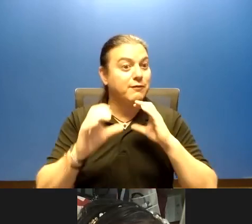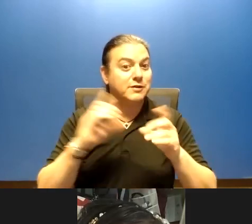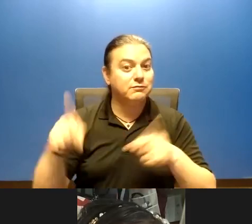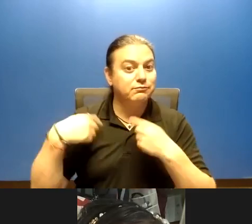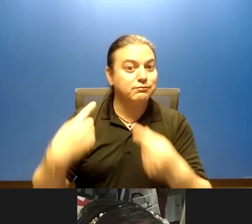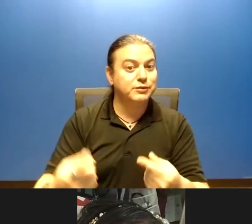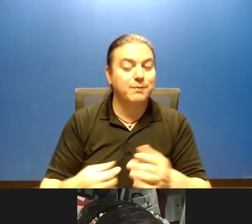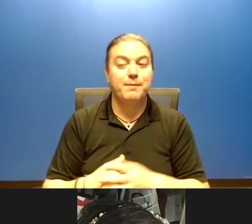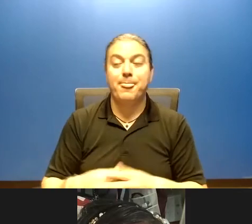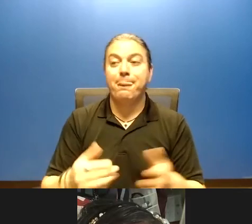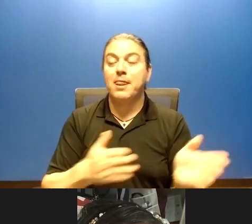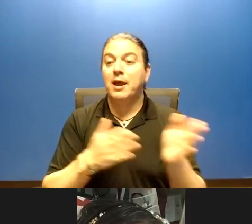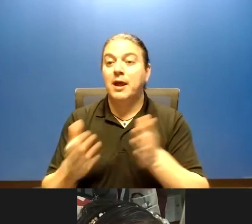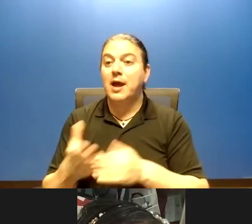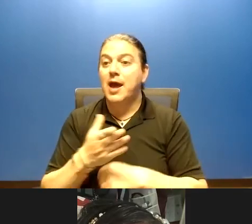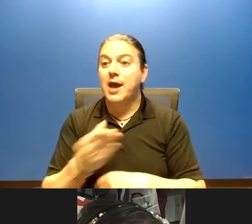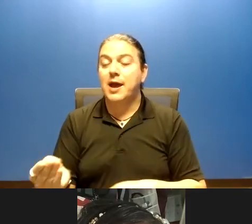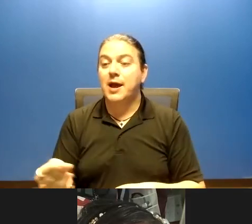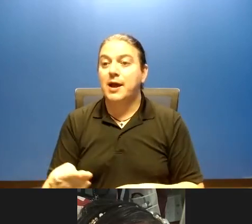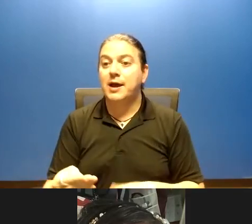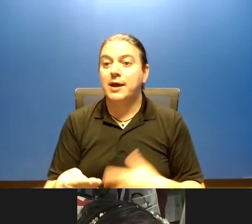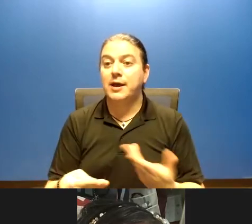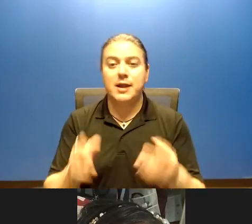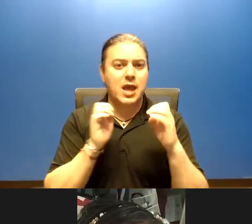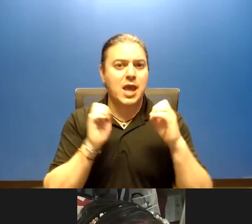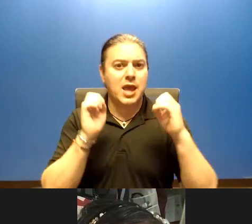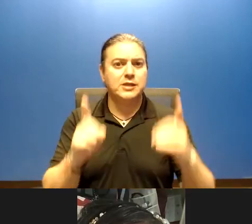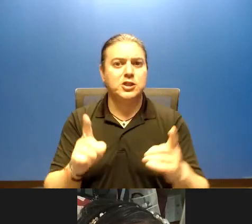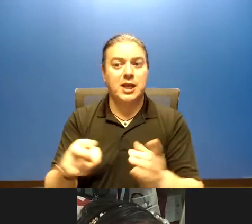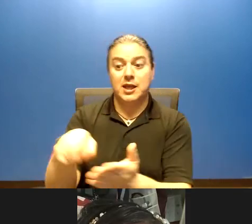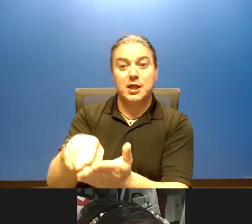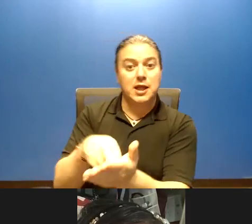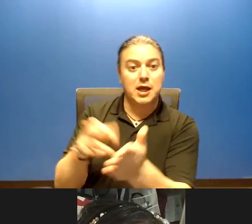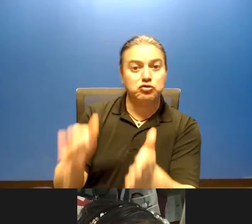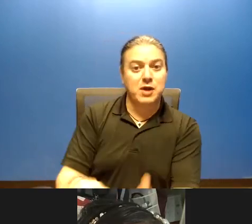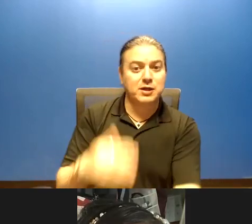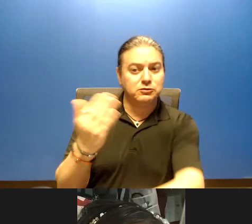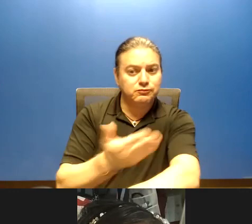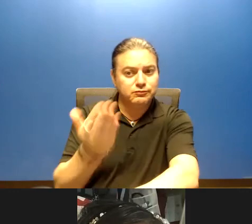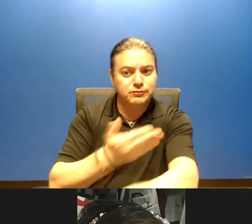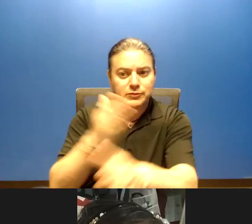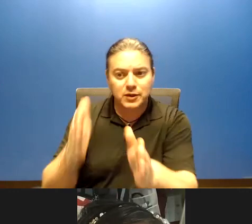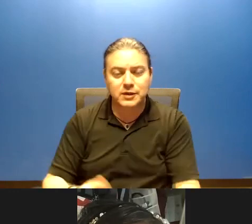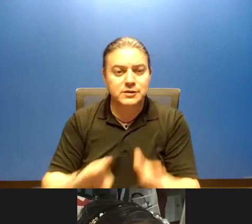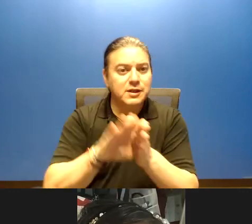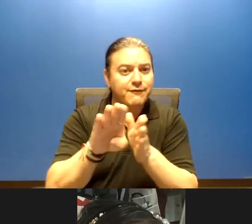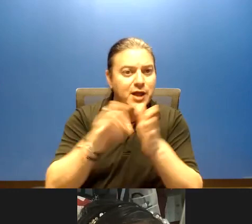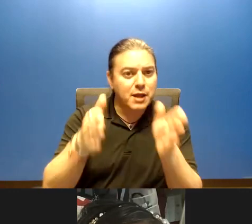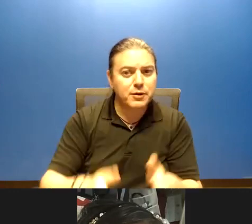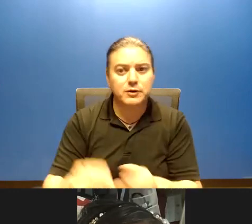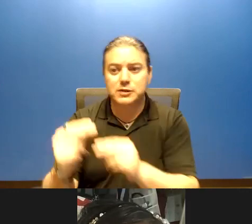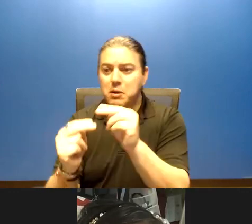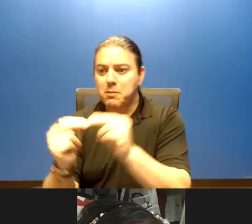involved in. And you know, the education of contractors, we've talked about developers and builders